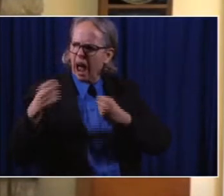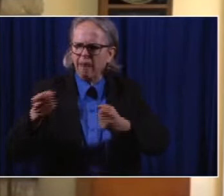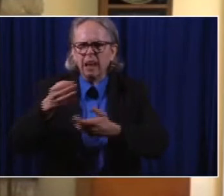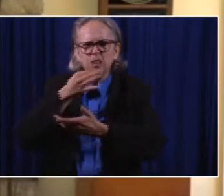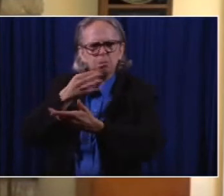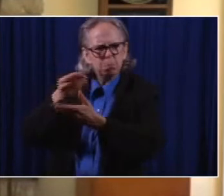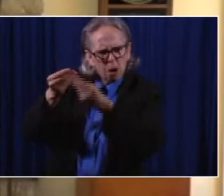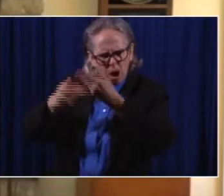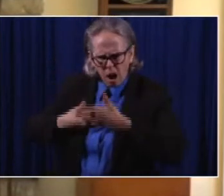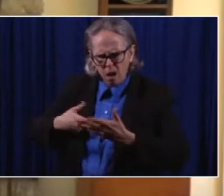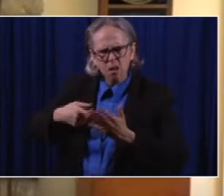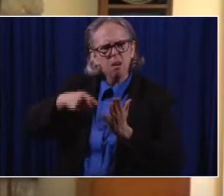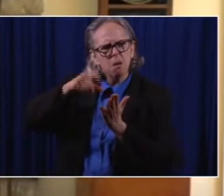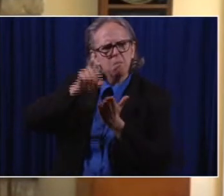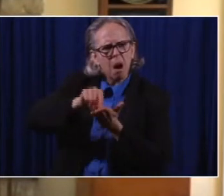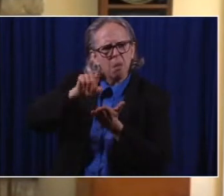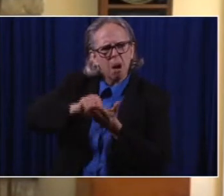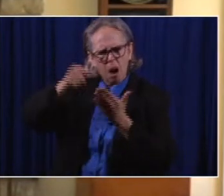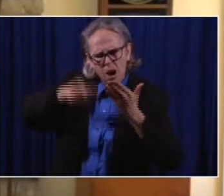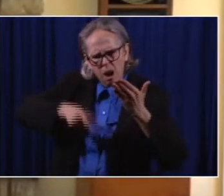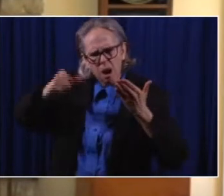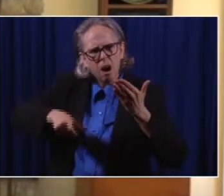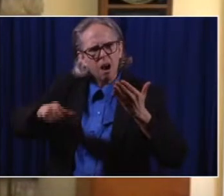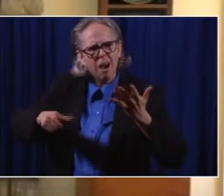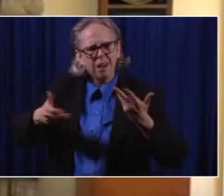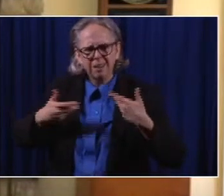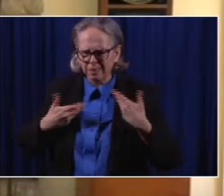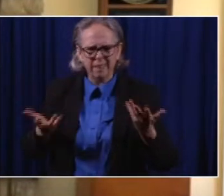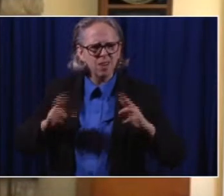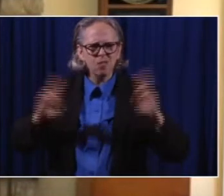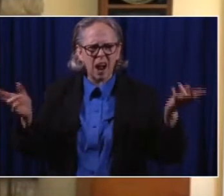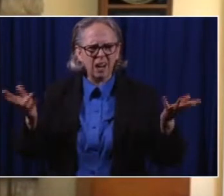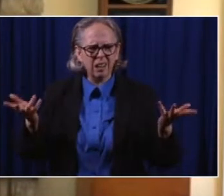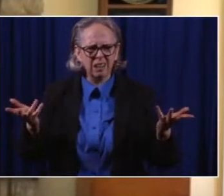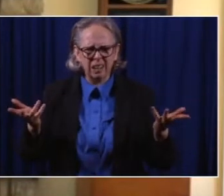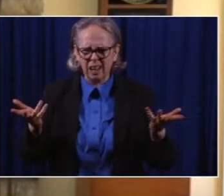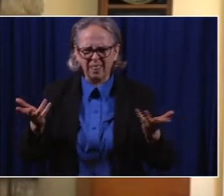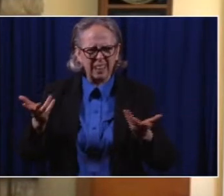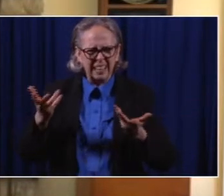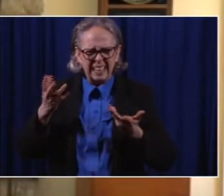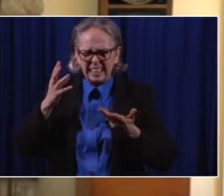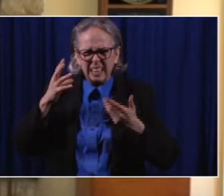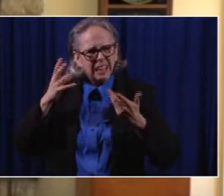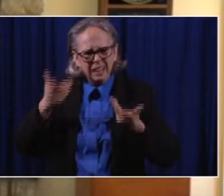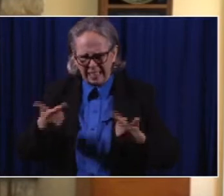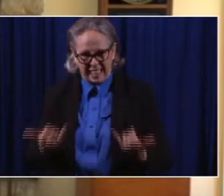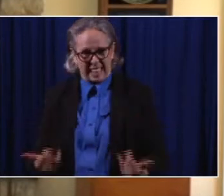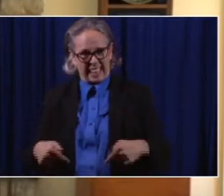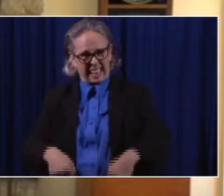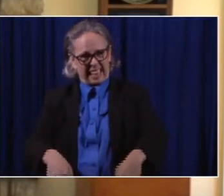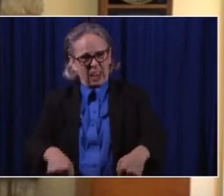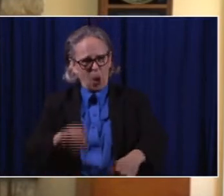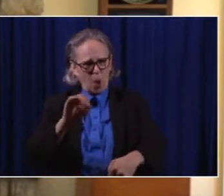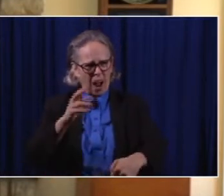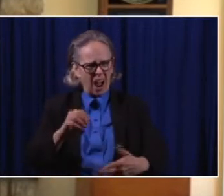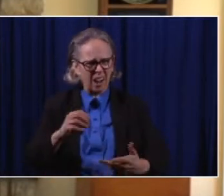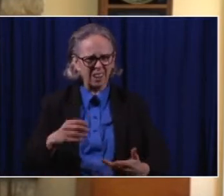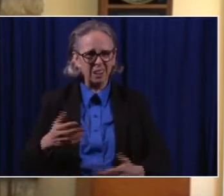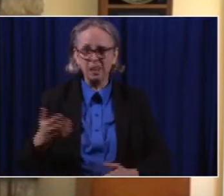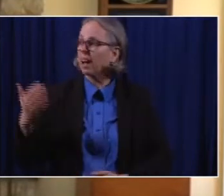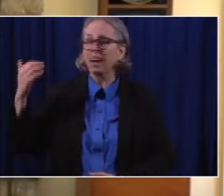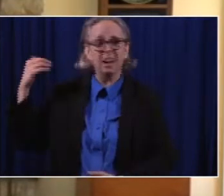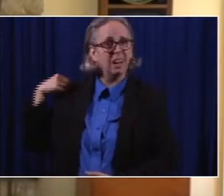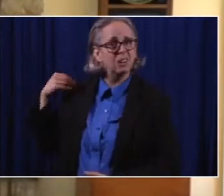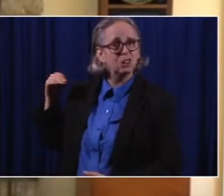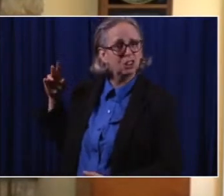our own experience in Ohio has been. When in July, several of our mayors put a mask order on in